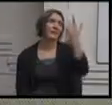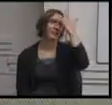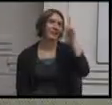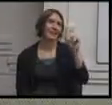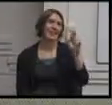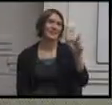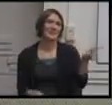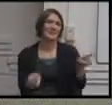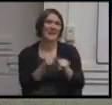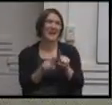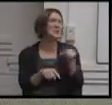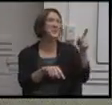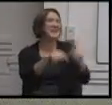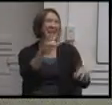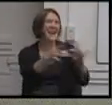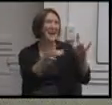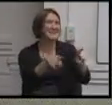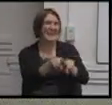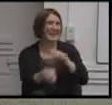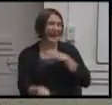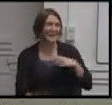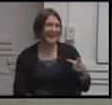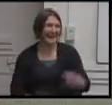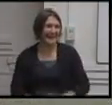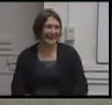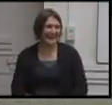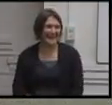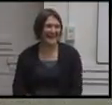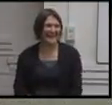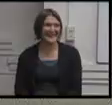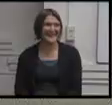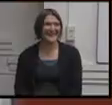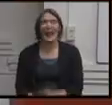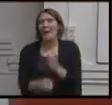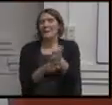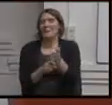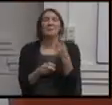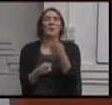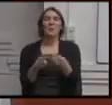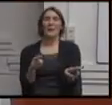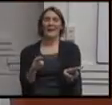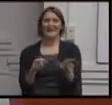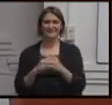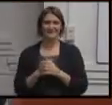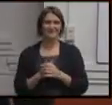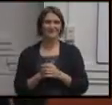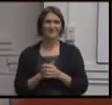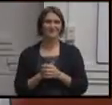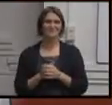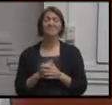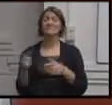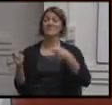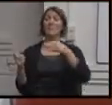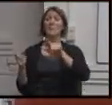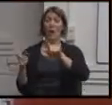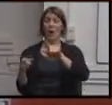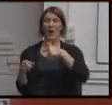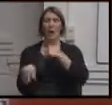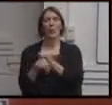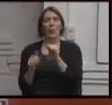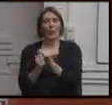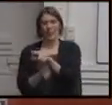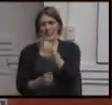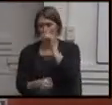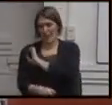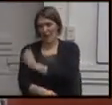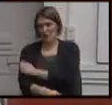sir. You can't comment on it. I'll be very quick. I just want to say that Paul, working with the Energy